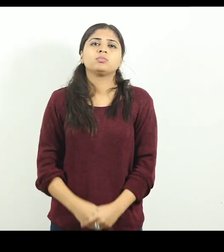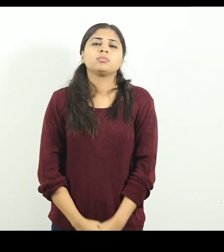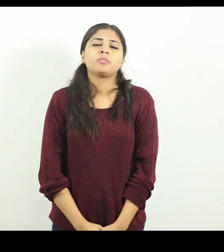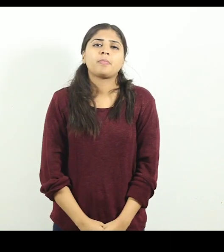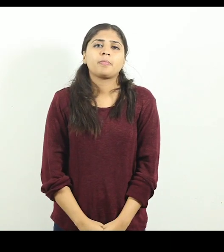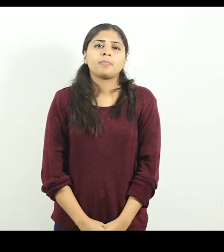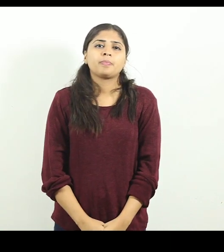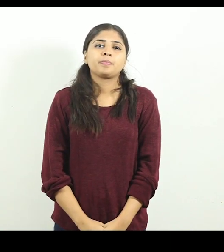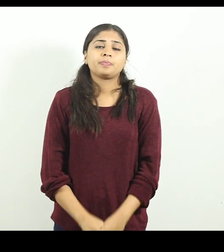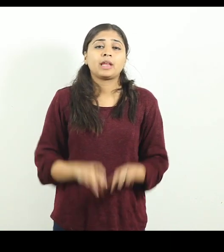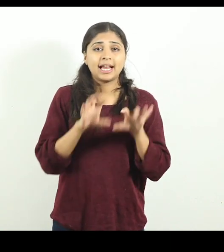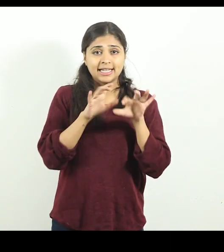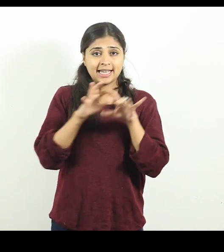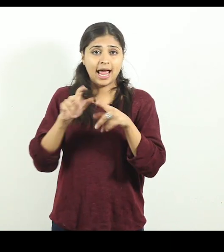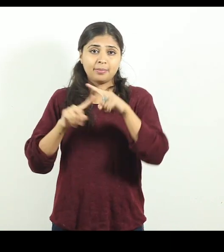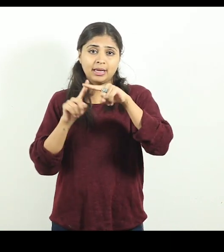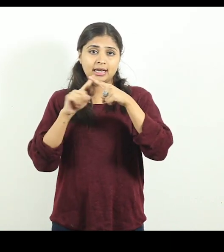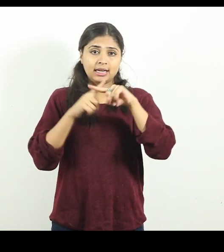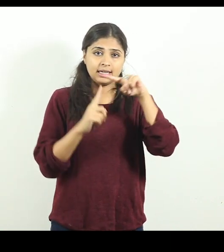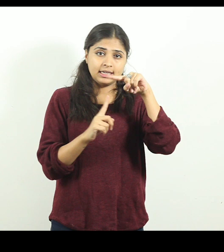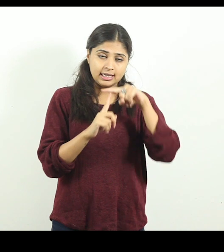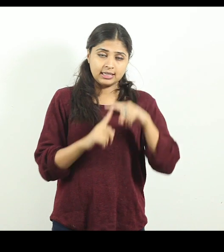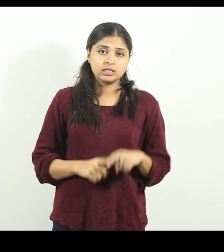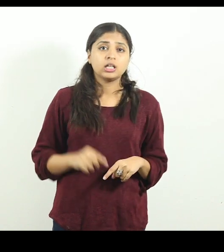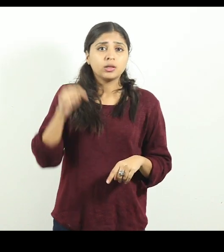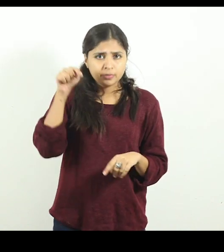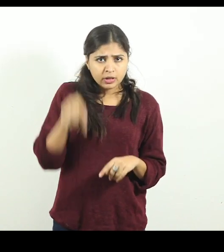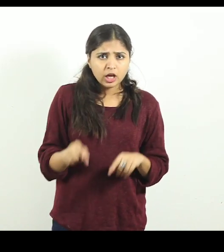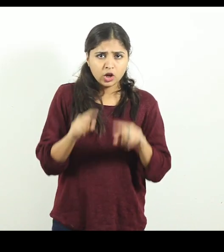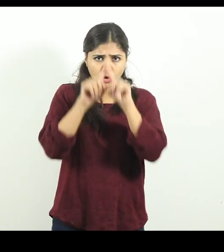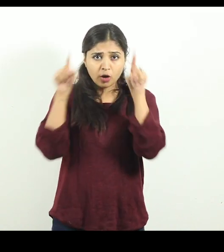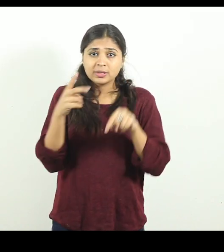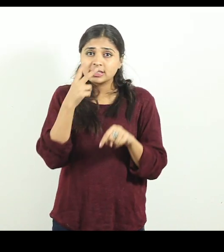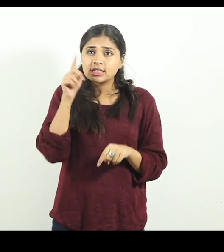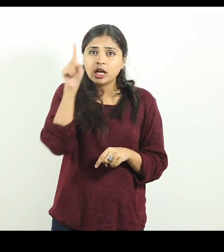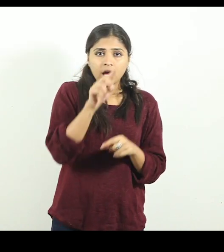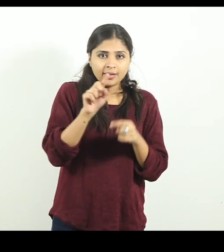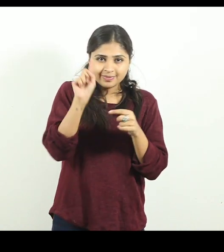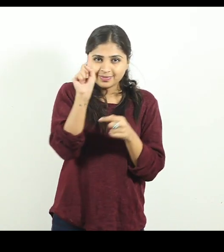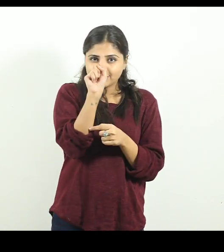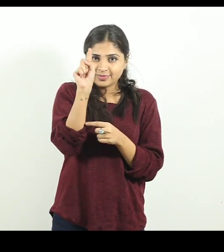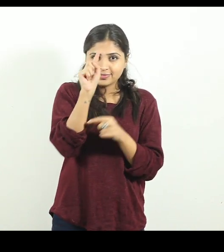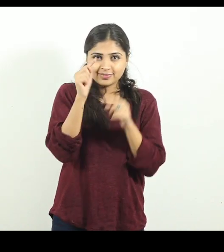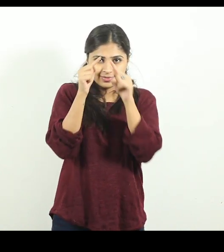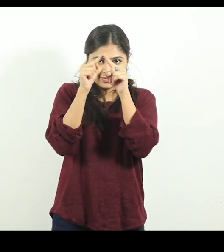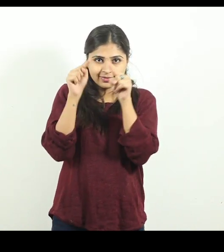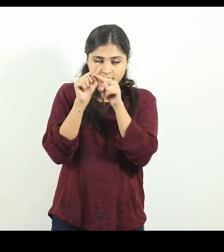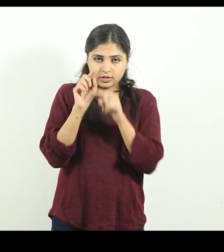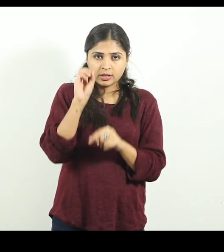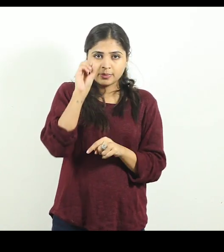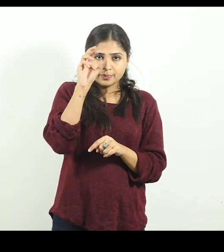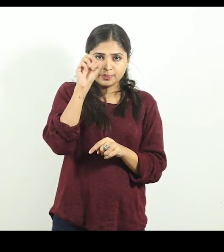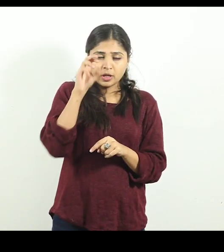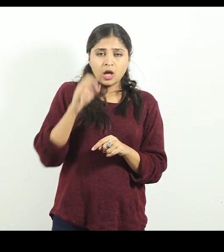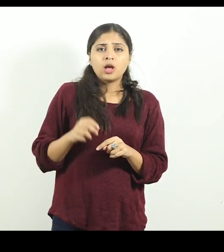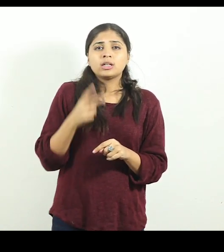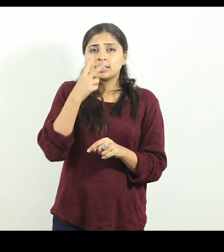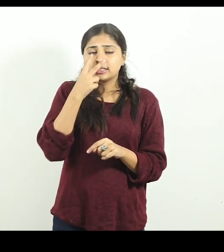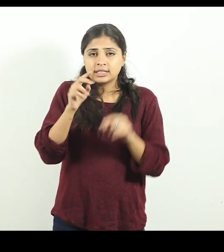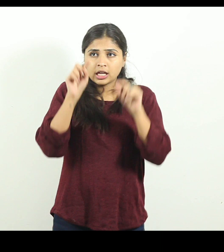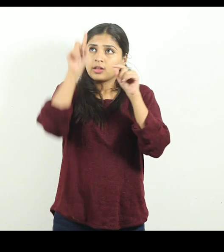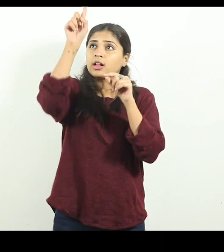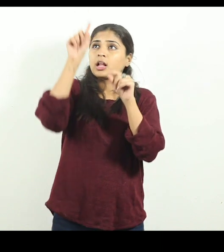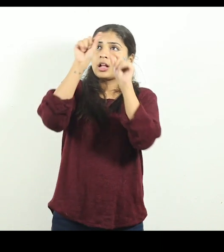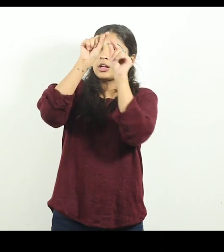Typing text. In the document, look for a cursor, a blinking vertical line in the upper left corner of the